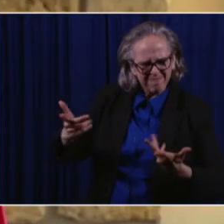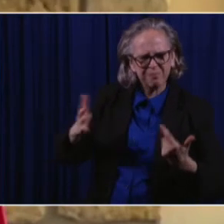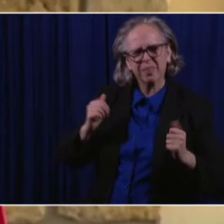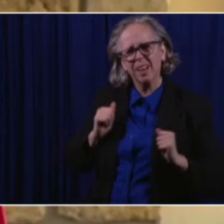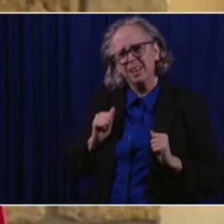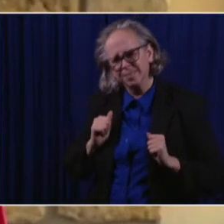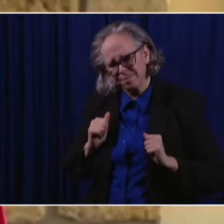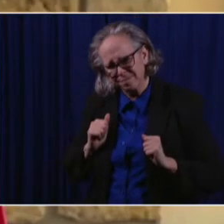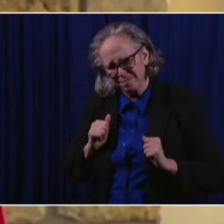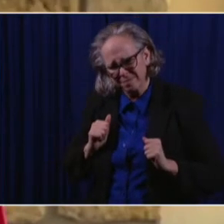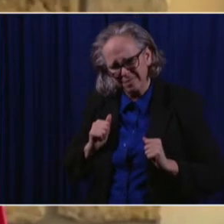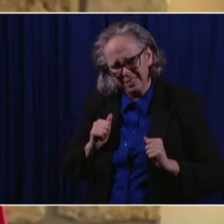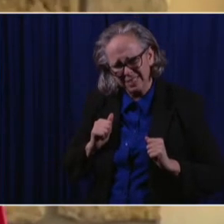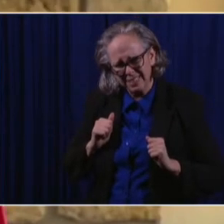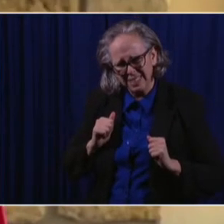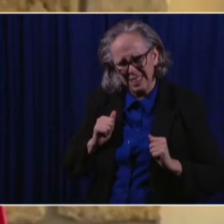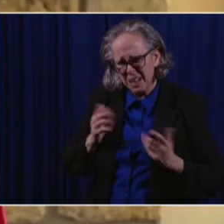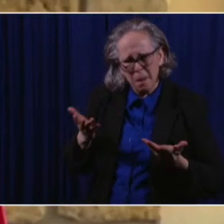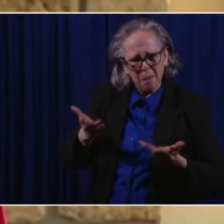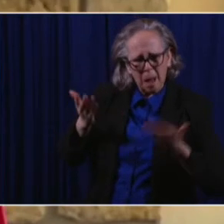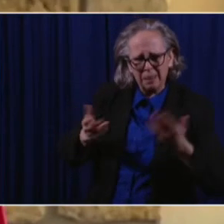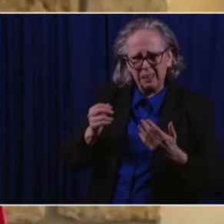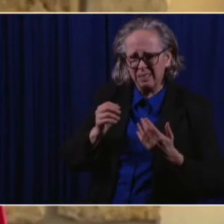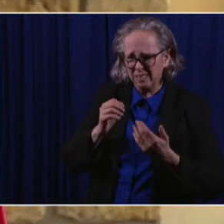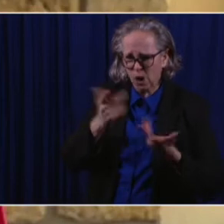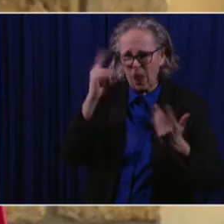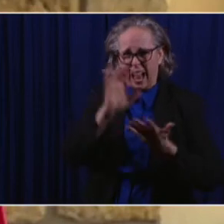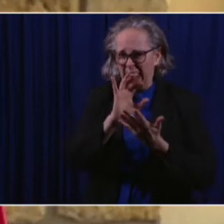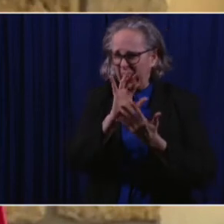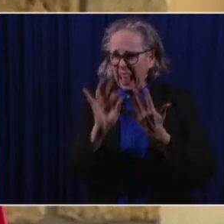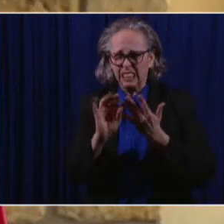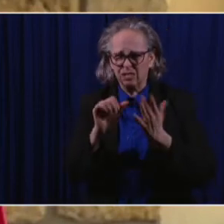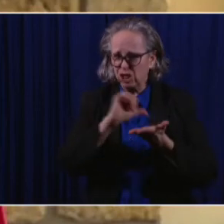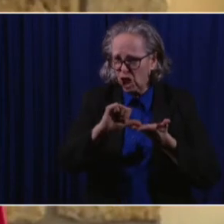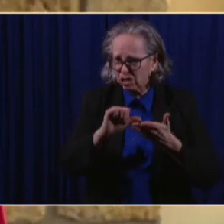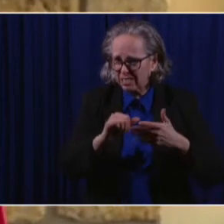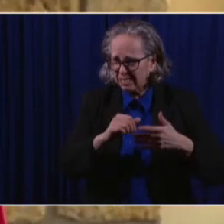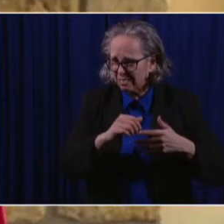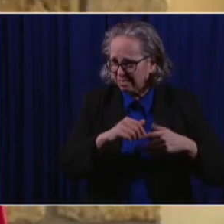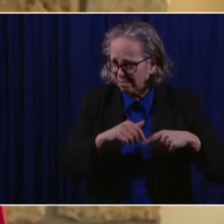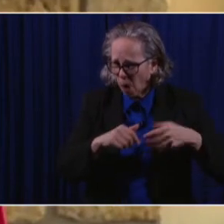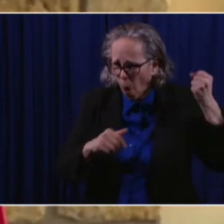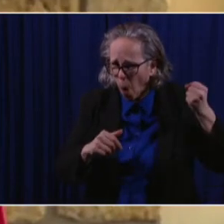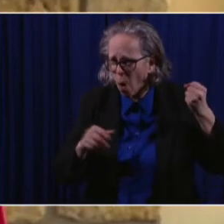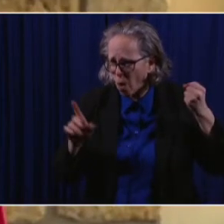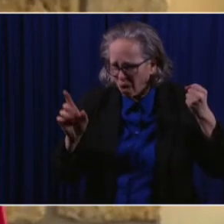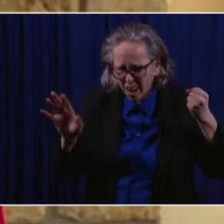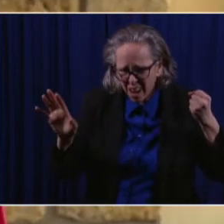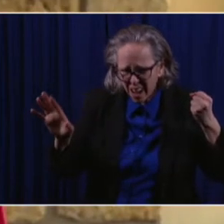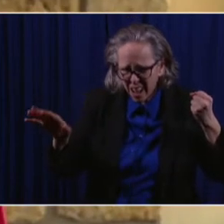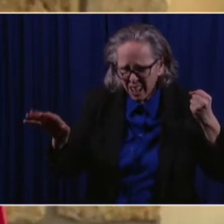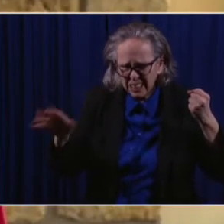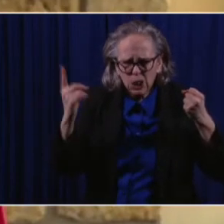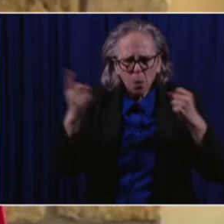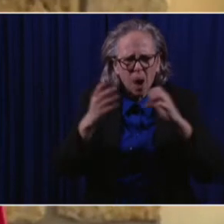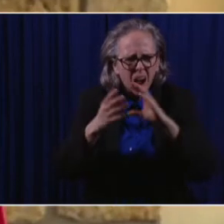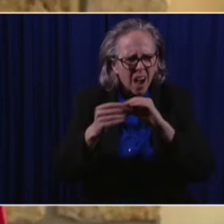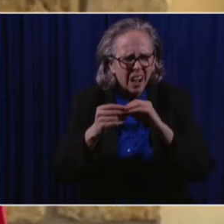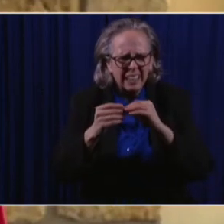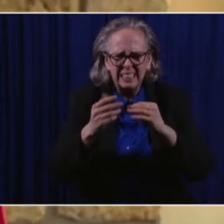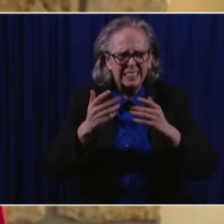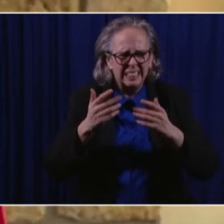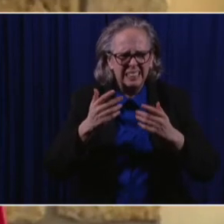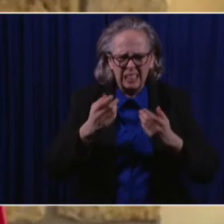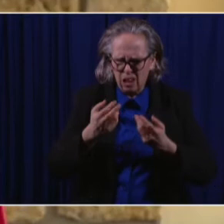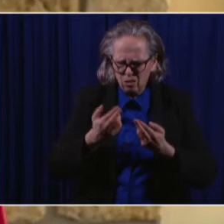cutting down on elective surgeries, and you got, one of you talked about a scarcity of resources